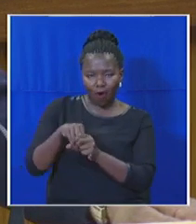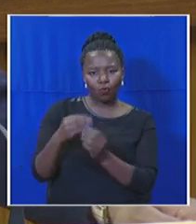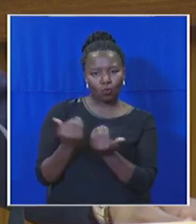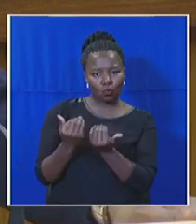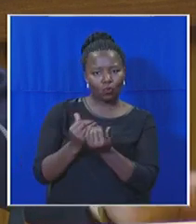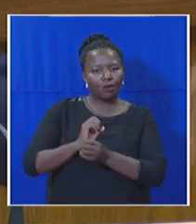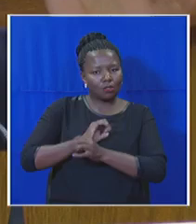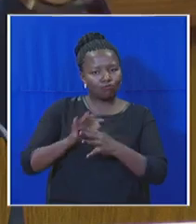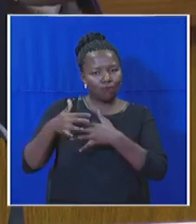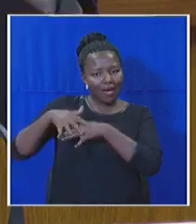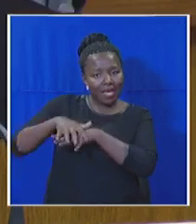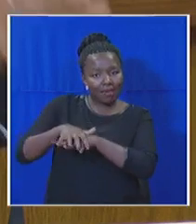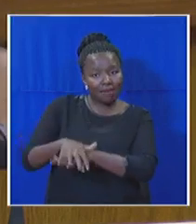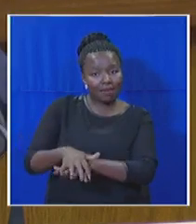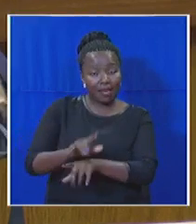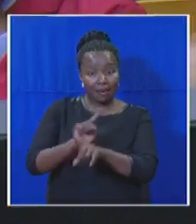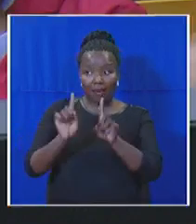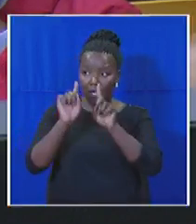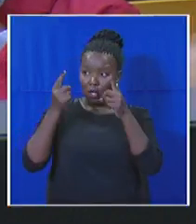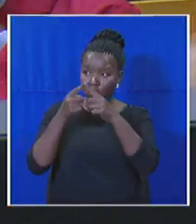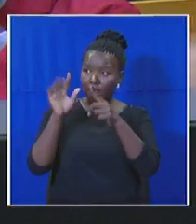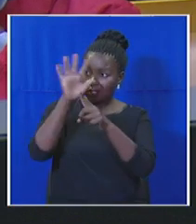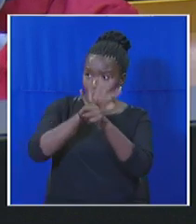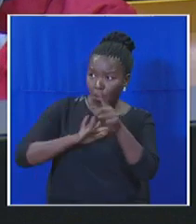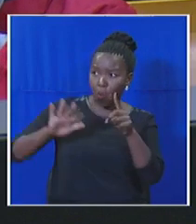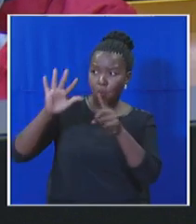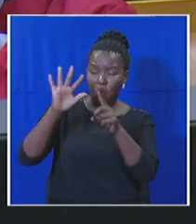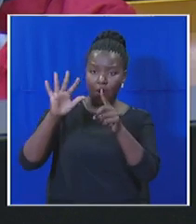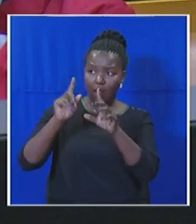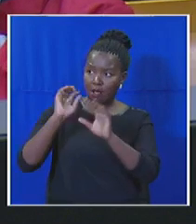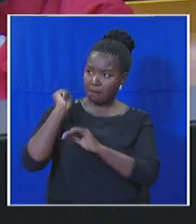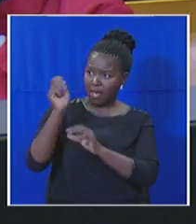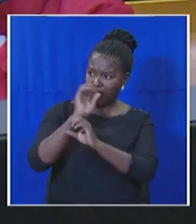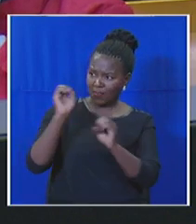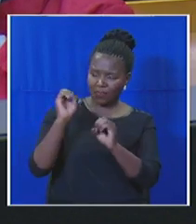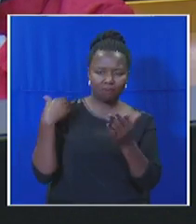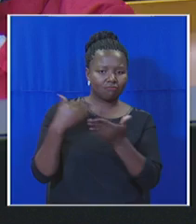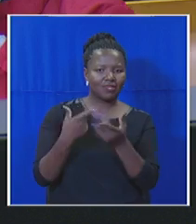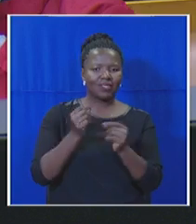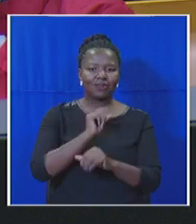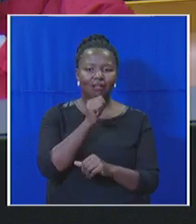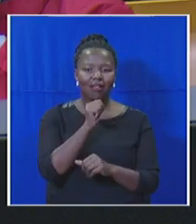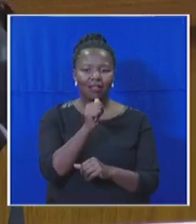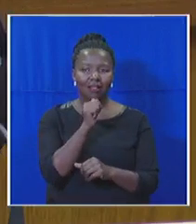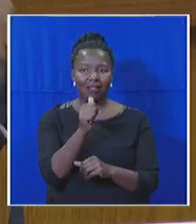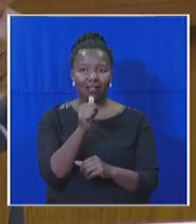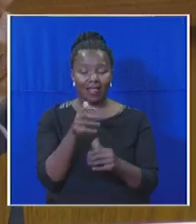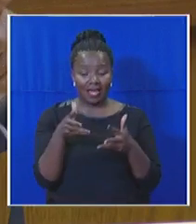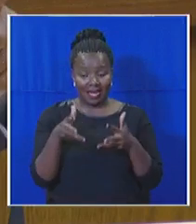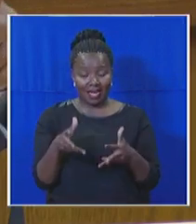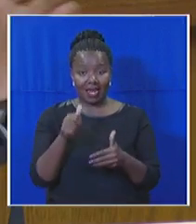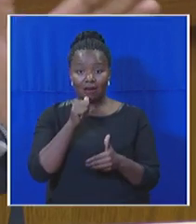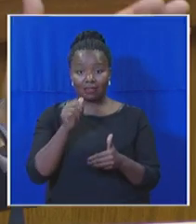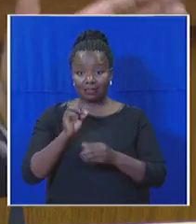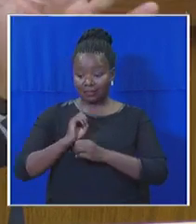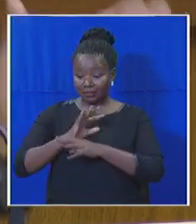What we have not done is to say today, from today, the education is free. But we have said that is our